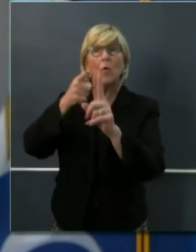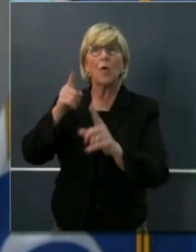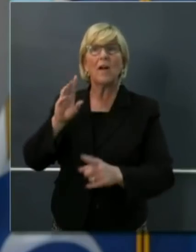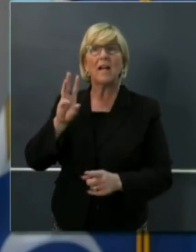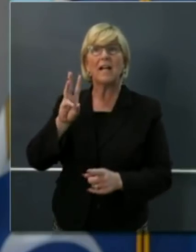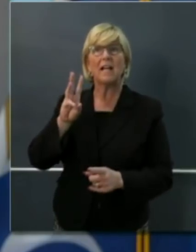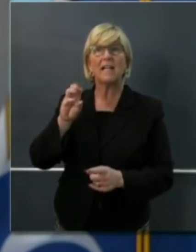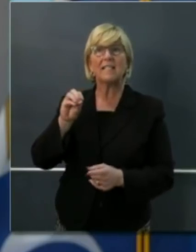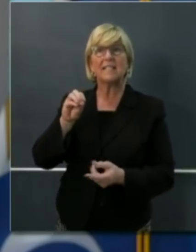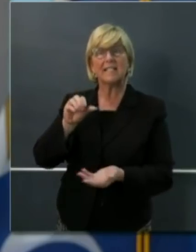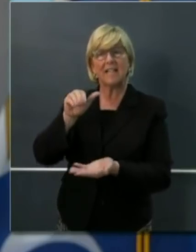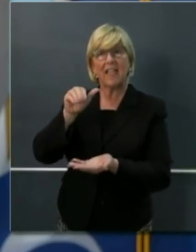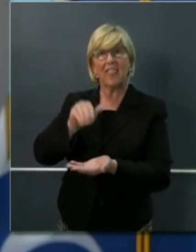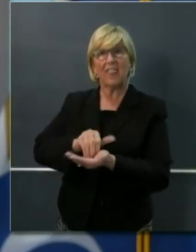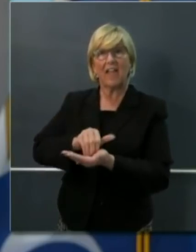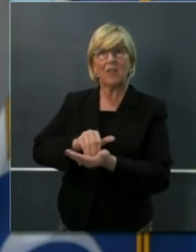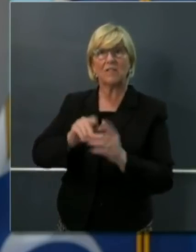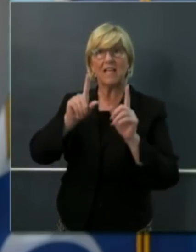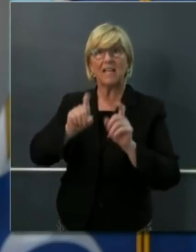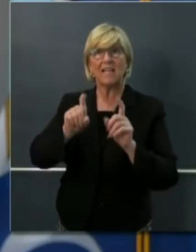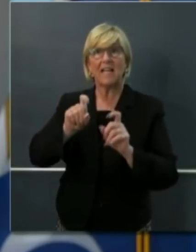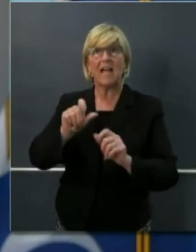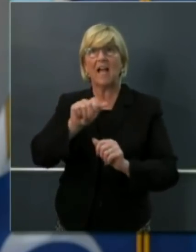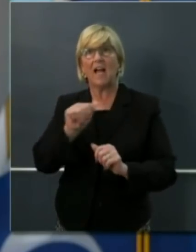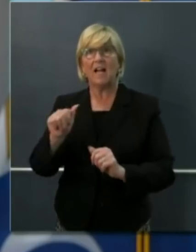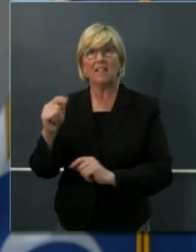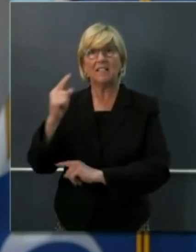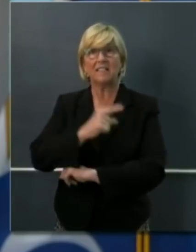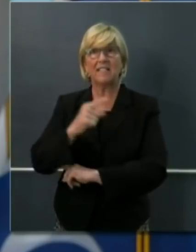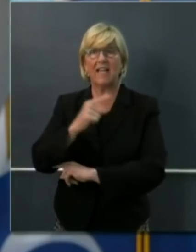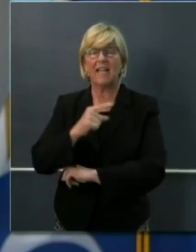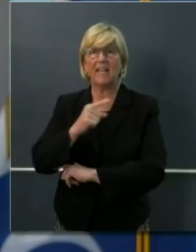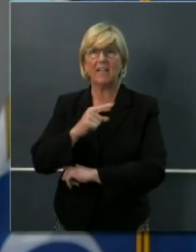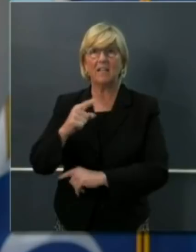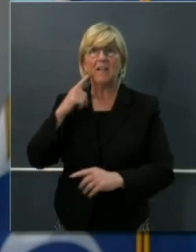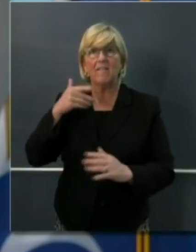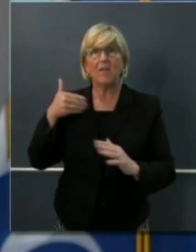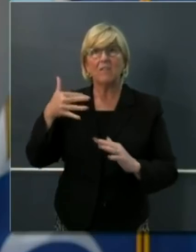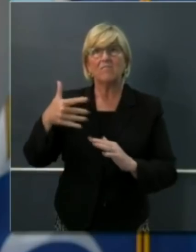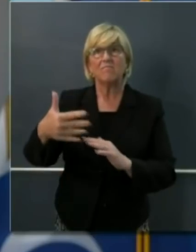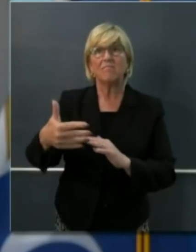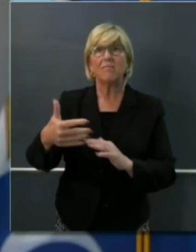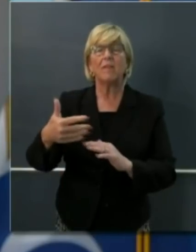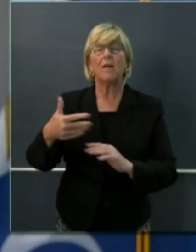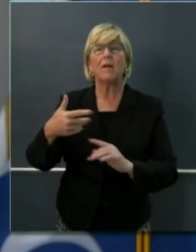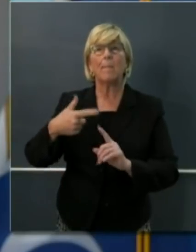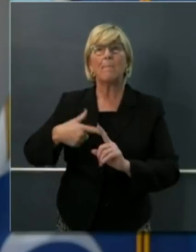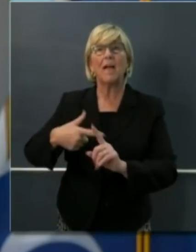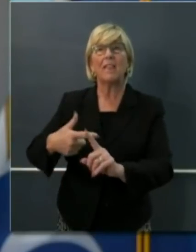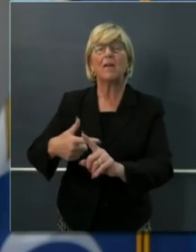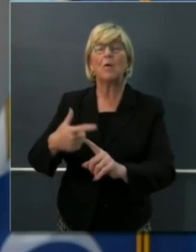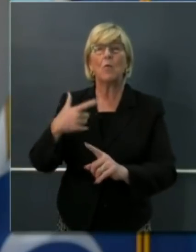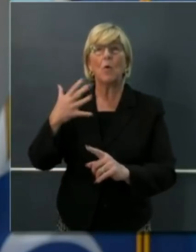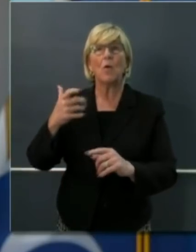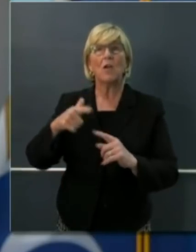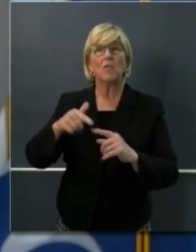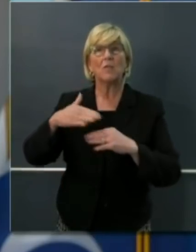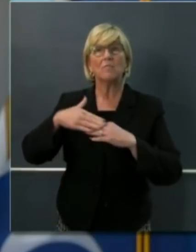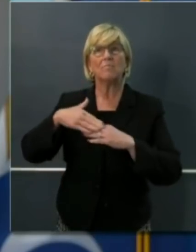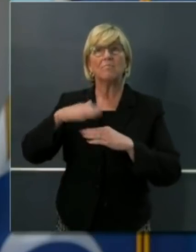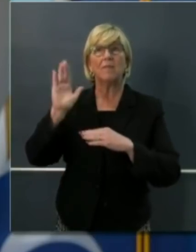and that's phase one goal. That's a short-term goal. Over the next number of months, we want to have a minimum